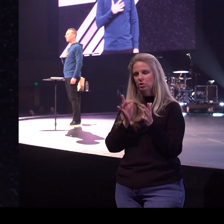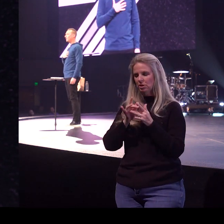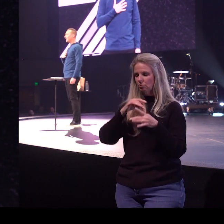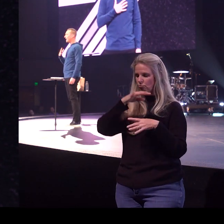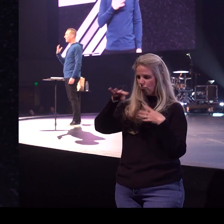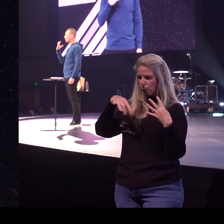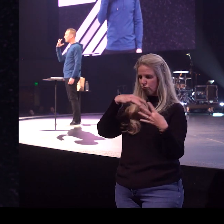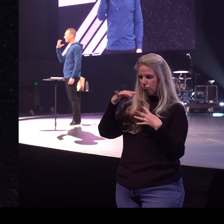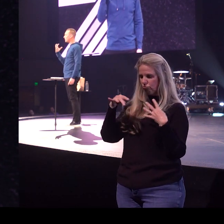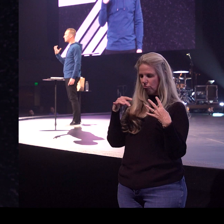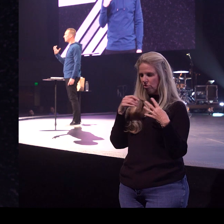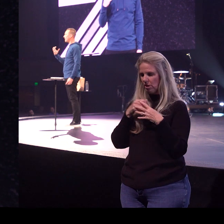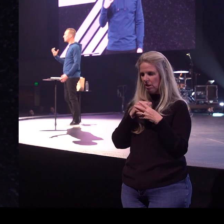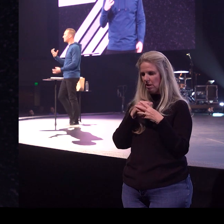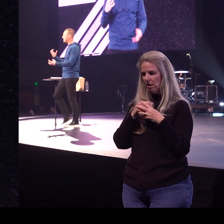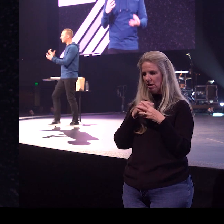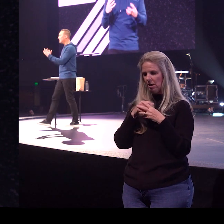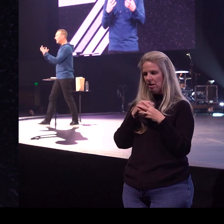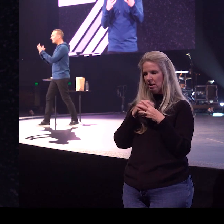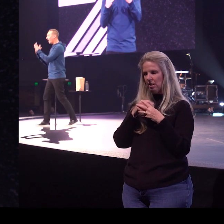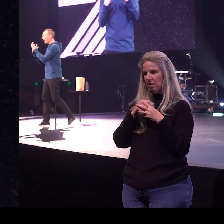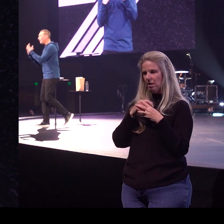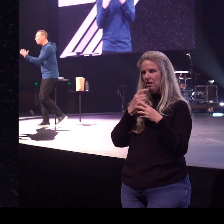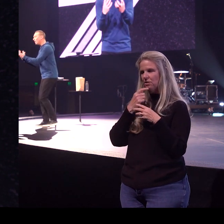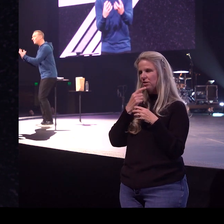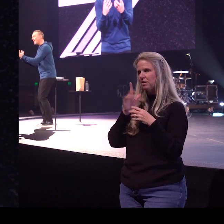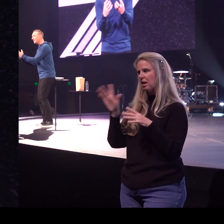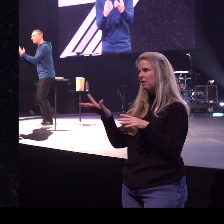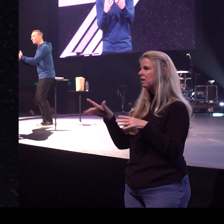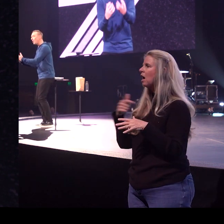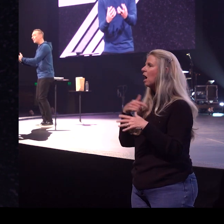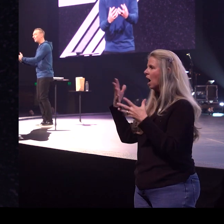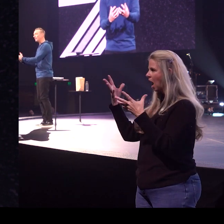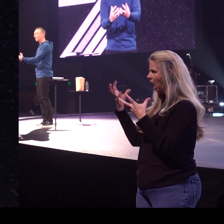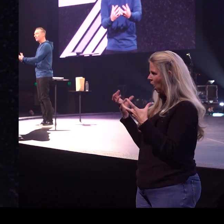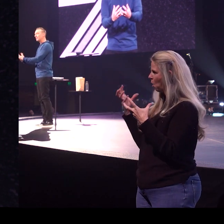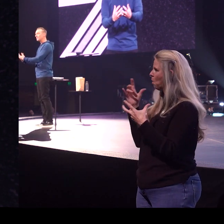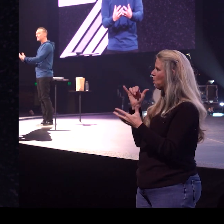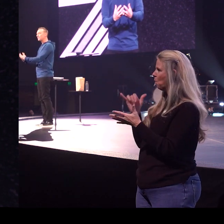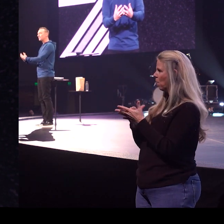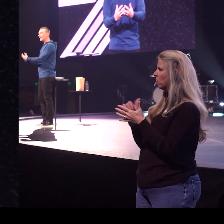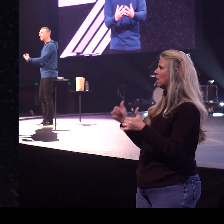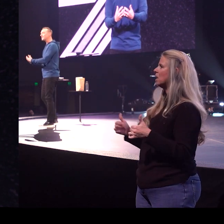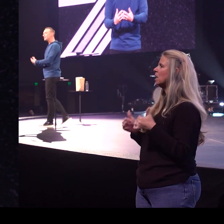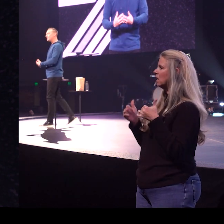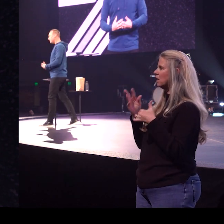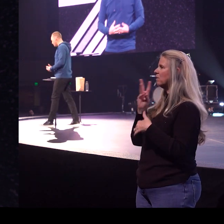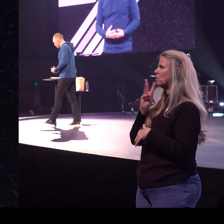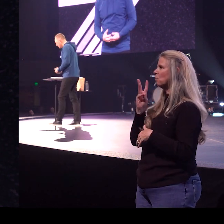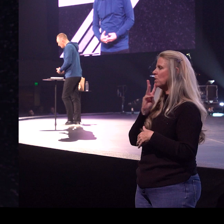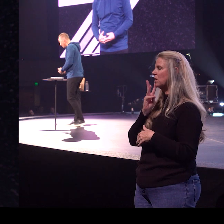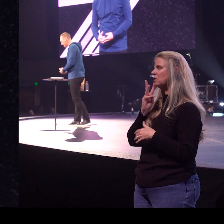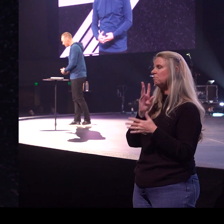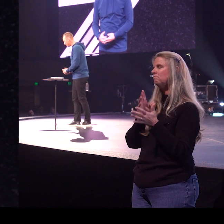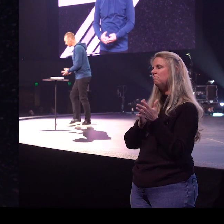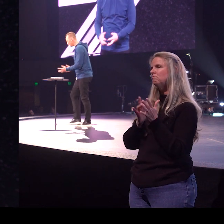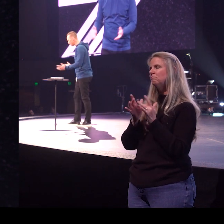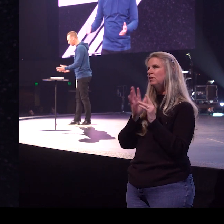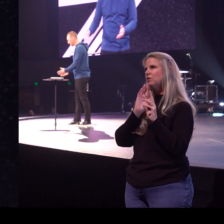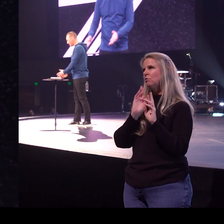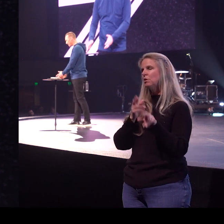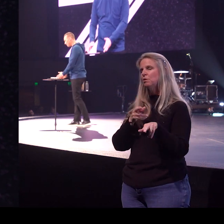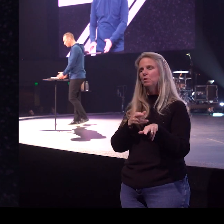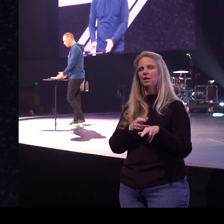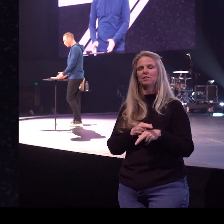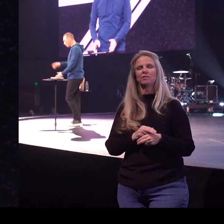living water. And I think with tears in her eyes, she says, I want that living water. And listen to Jesus' response. He says next in